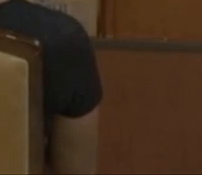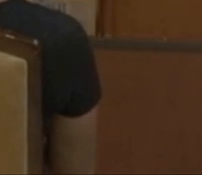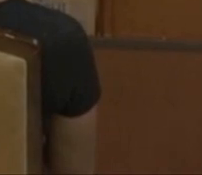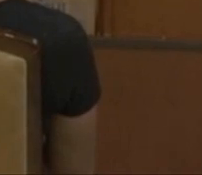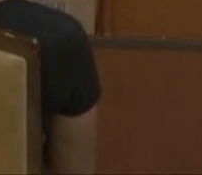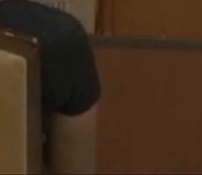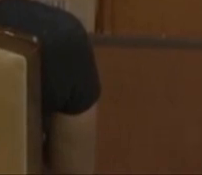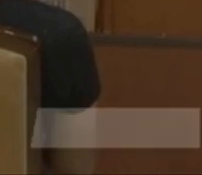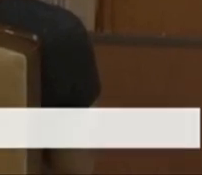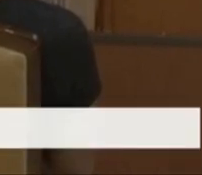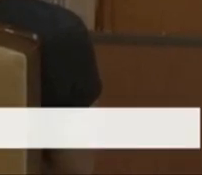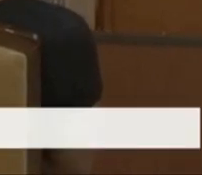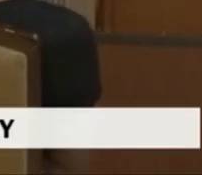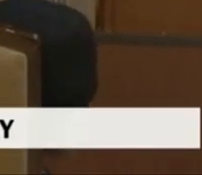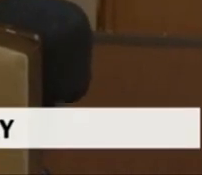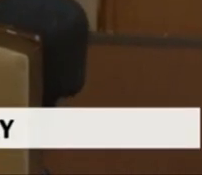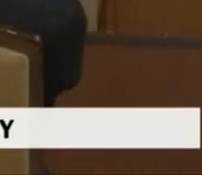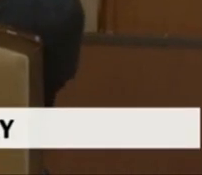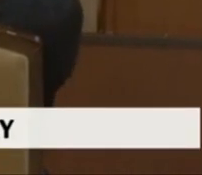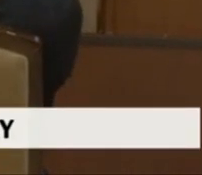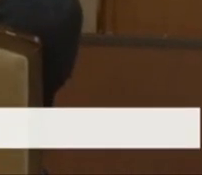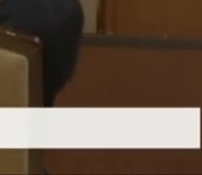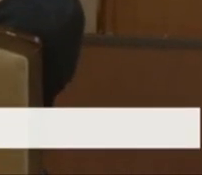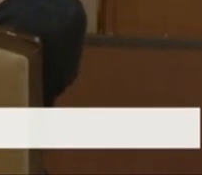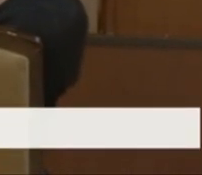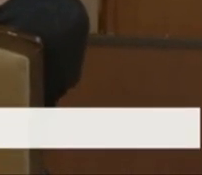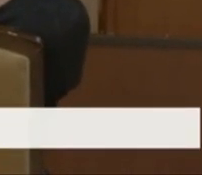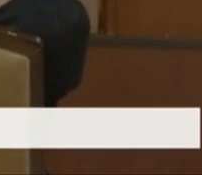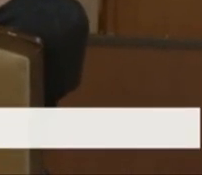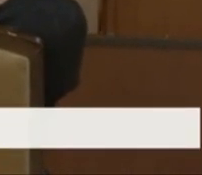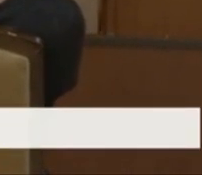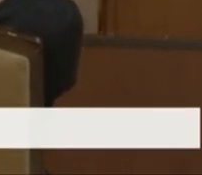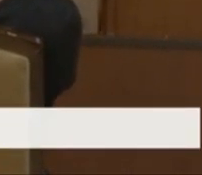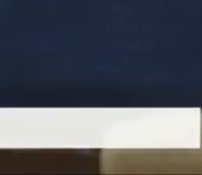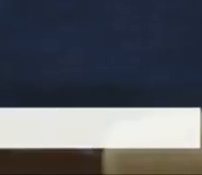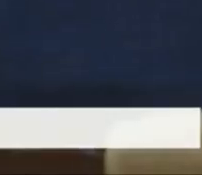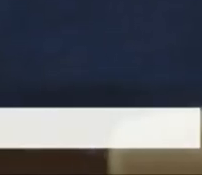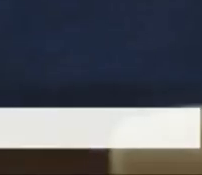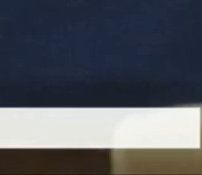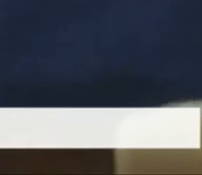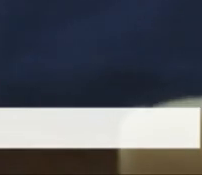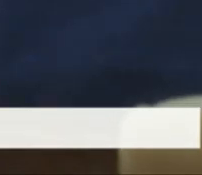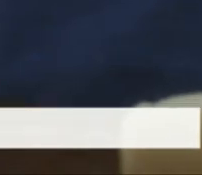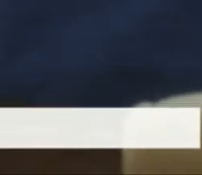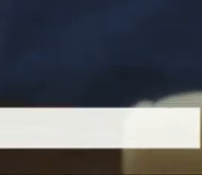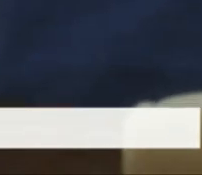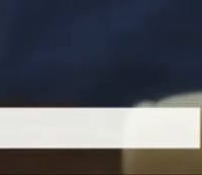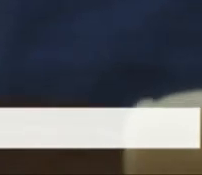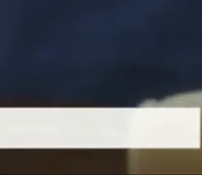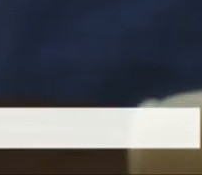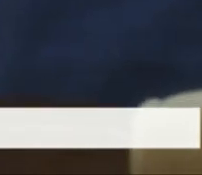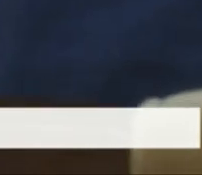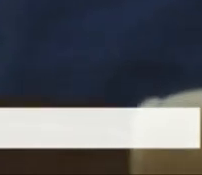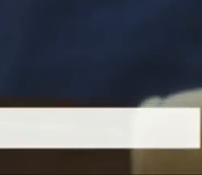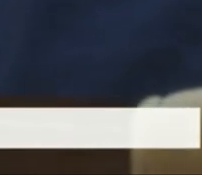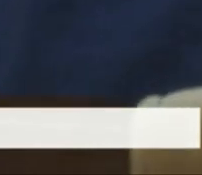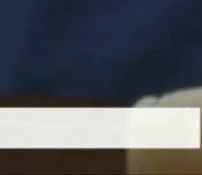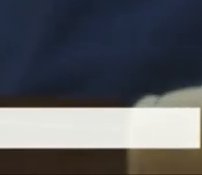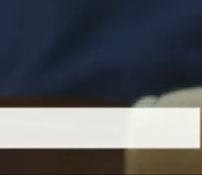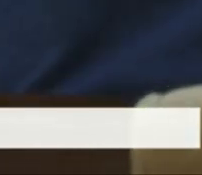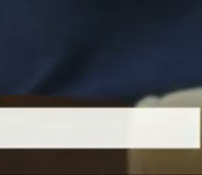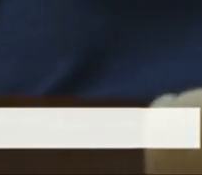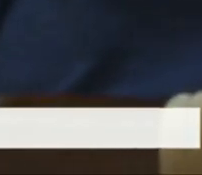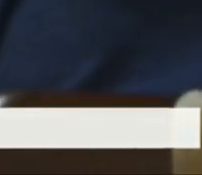says their projections indicate that the highest daily cases could reach 800 for the whole of Viti Levu, with the Central Division being